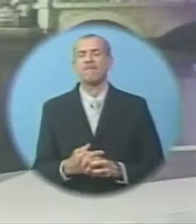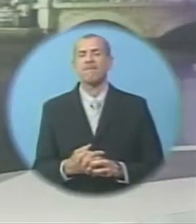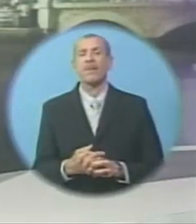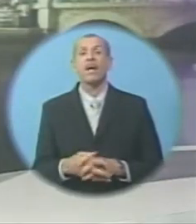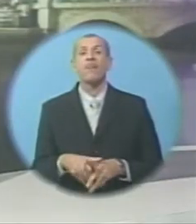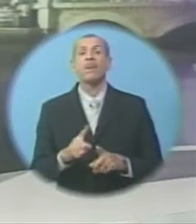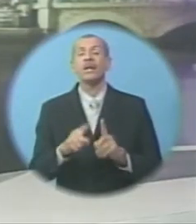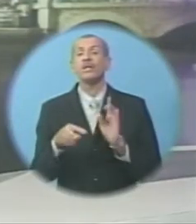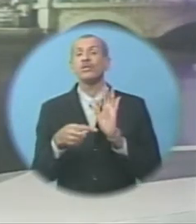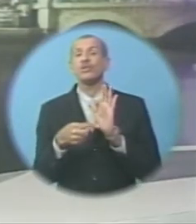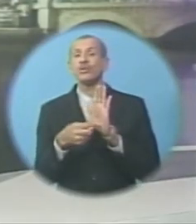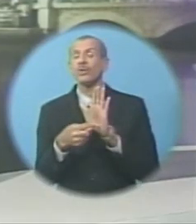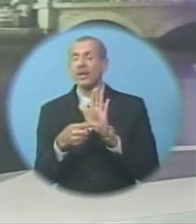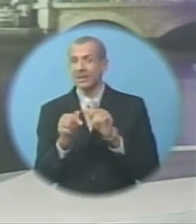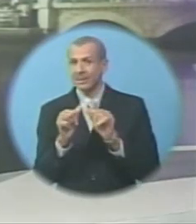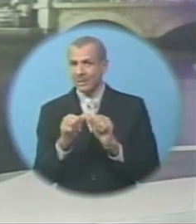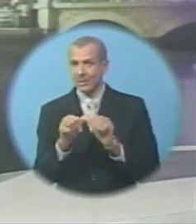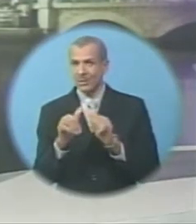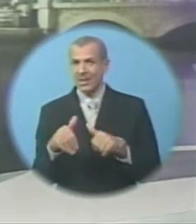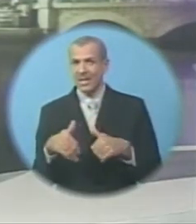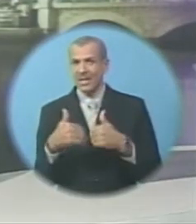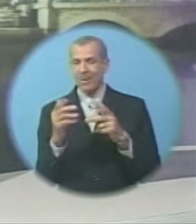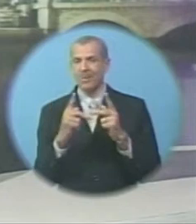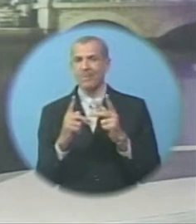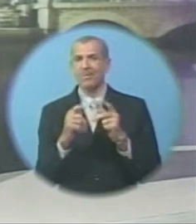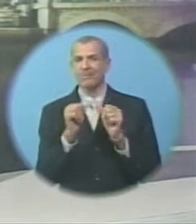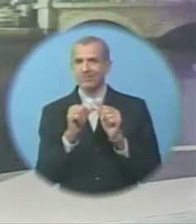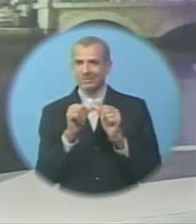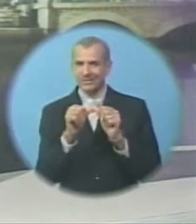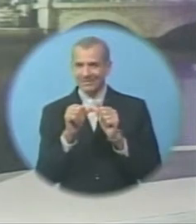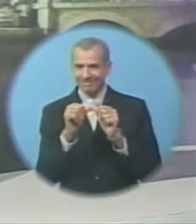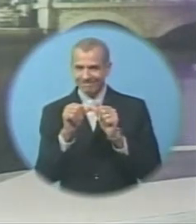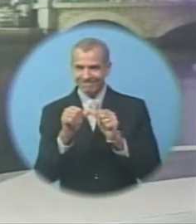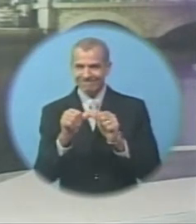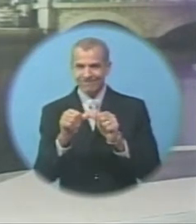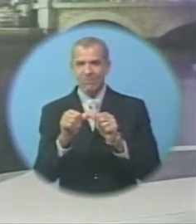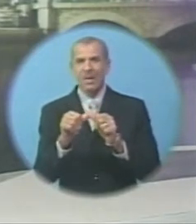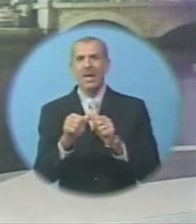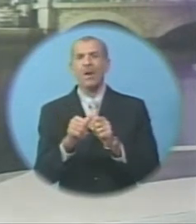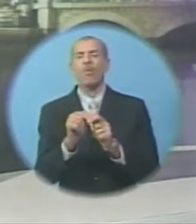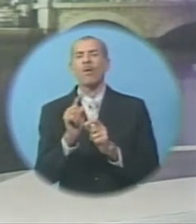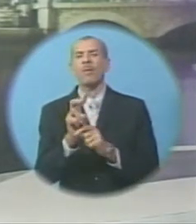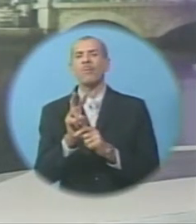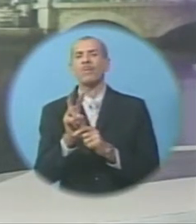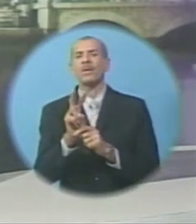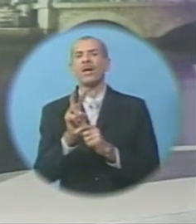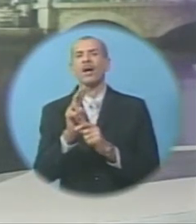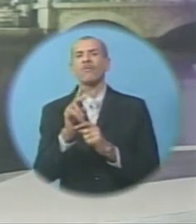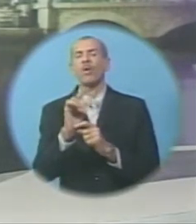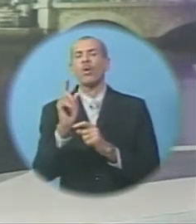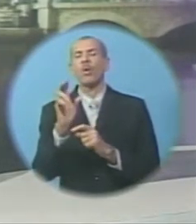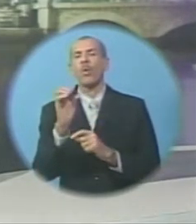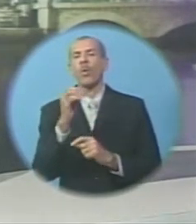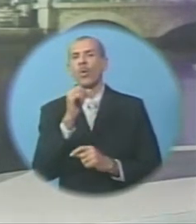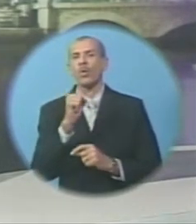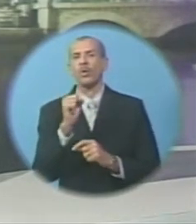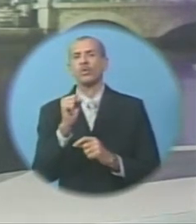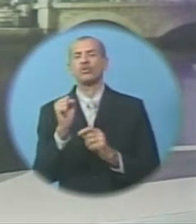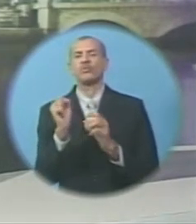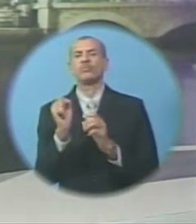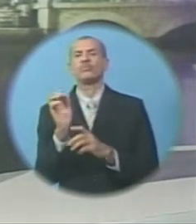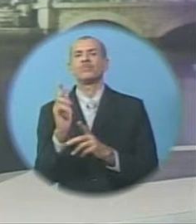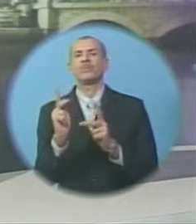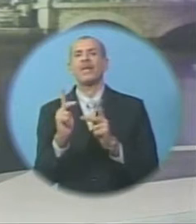However, the show did go on with the young guns firing on all cylinders, taking out a pair of old school vets in the men's competition. The